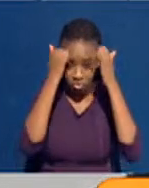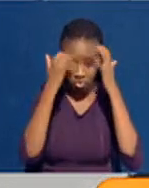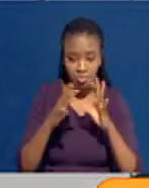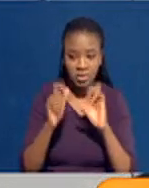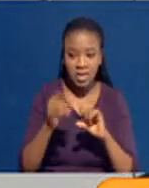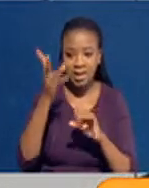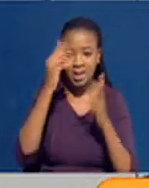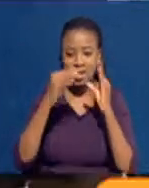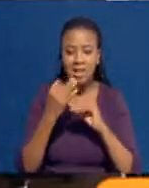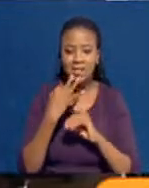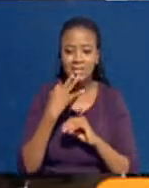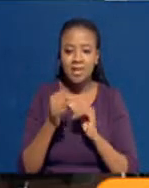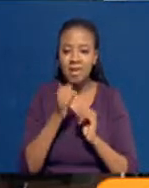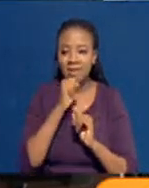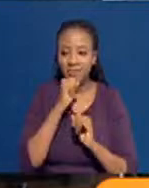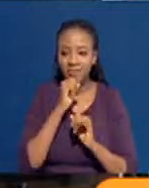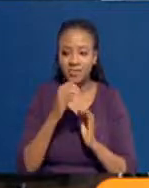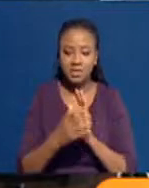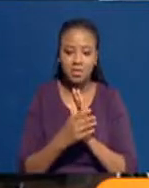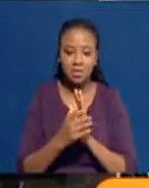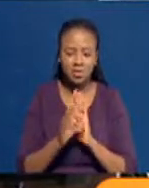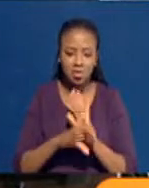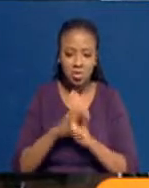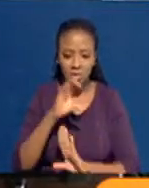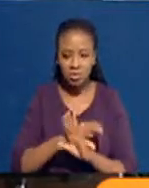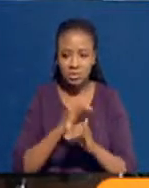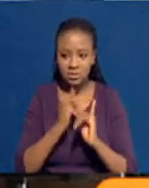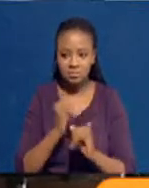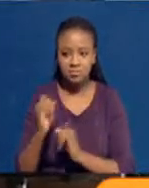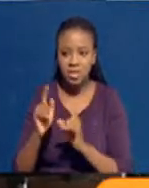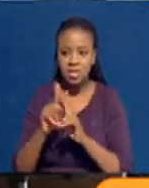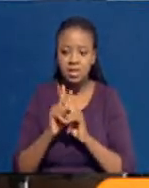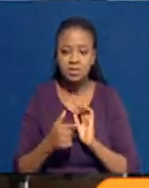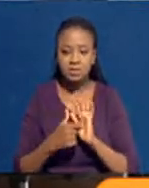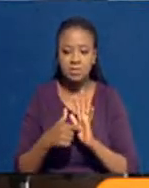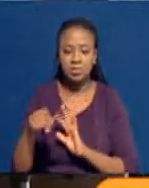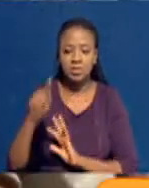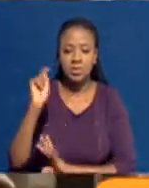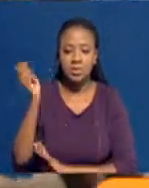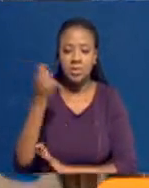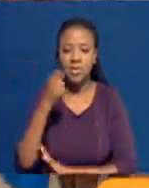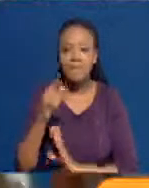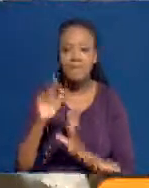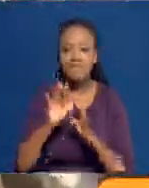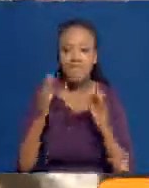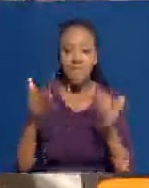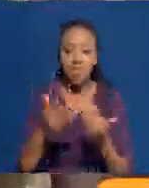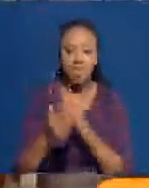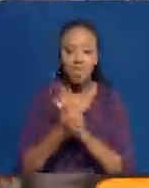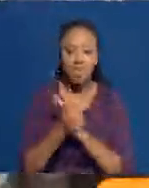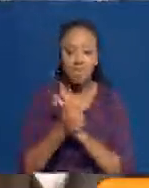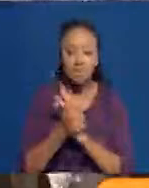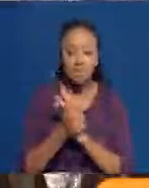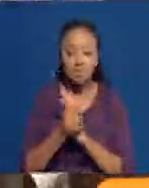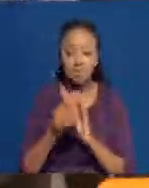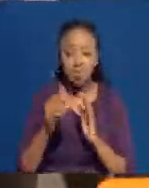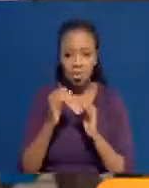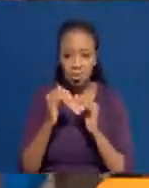courses and easy-to-follow learning paths. In Kenya, the Global Skills program has impacted an estimated